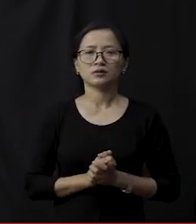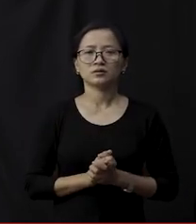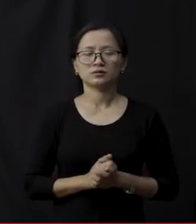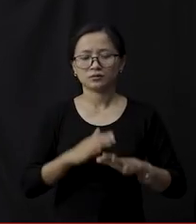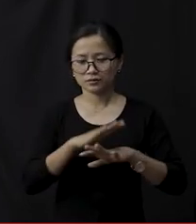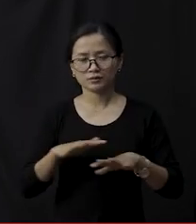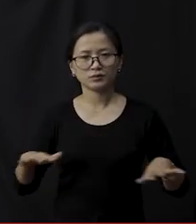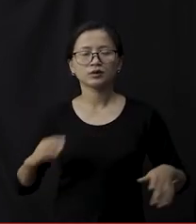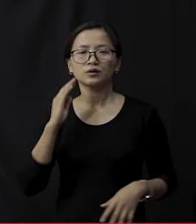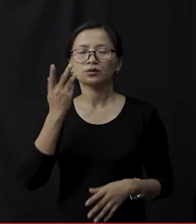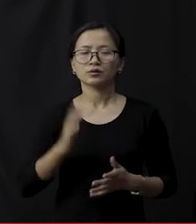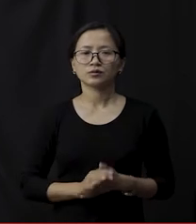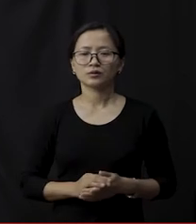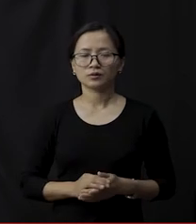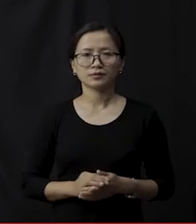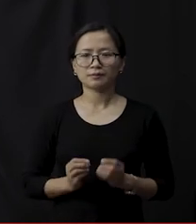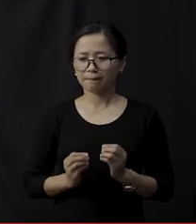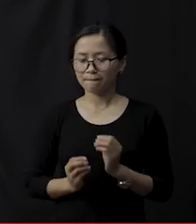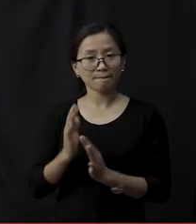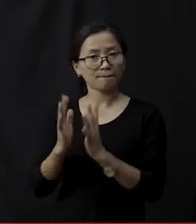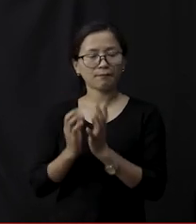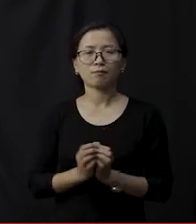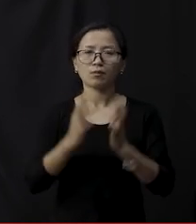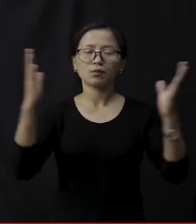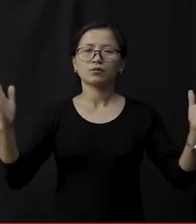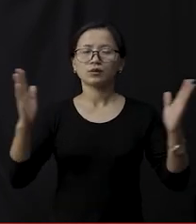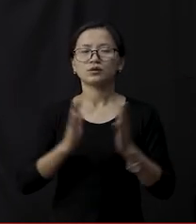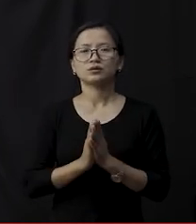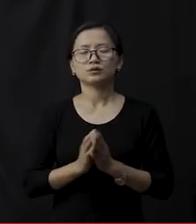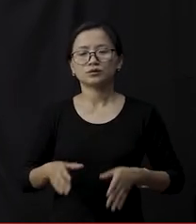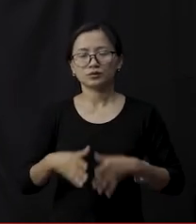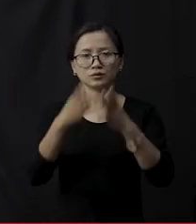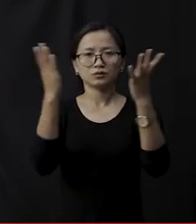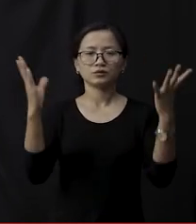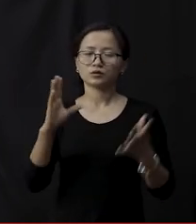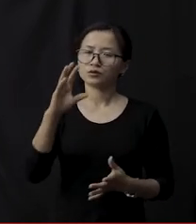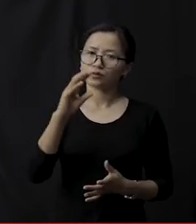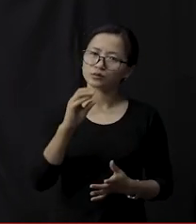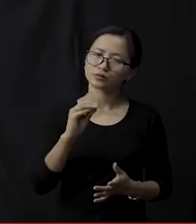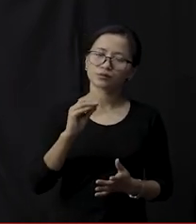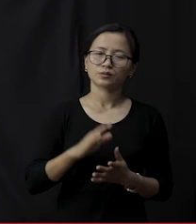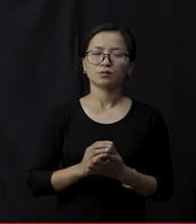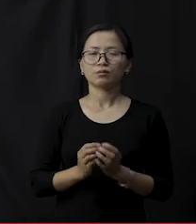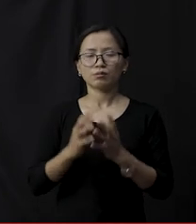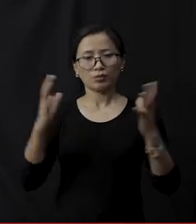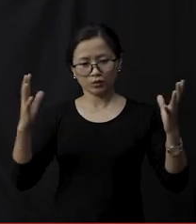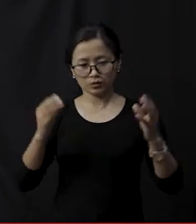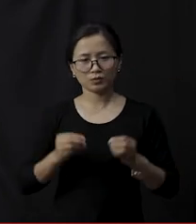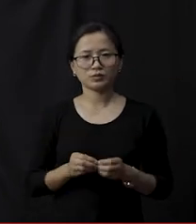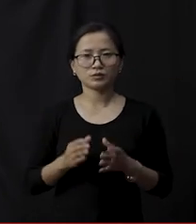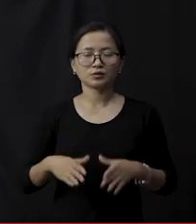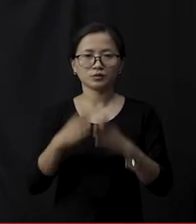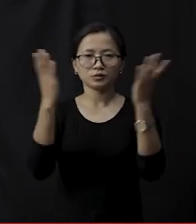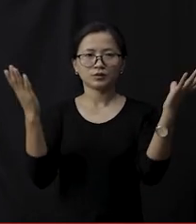So students, when we plant more tree, it absorbs the water from the roots, okay?